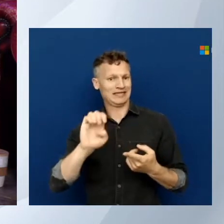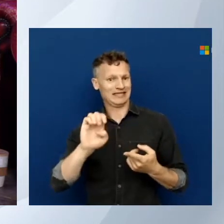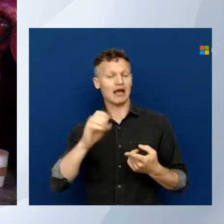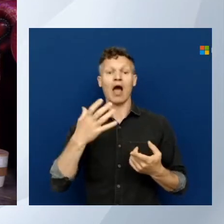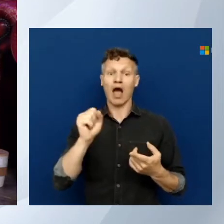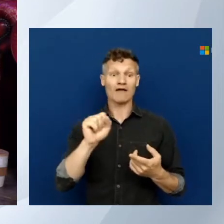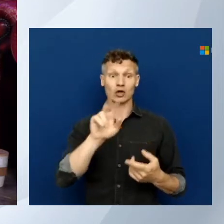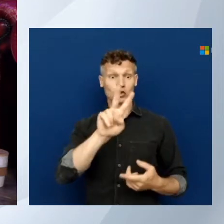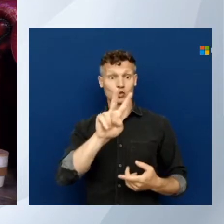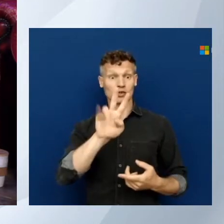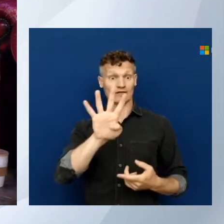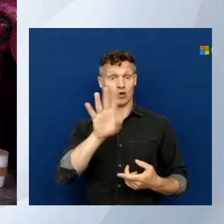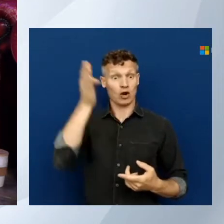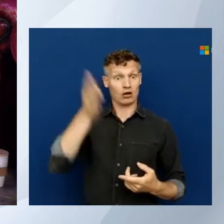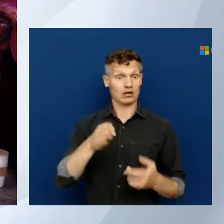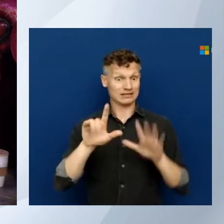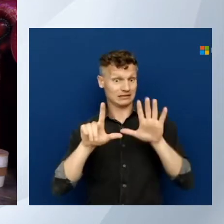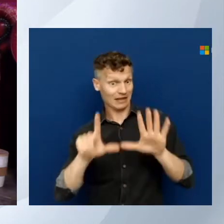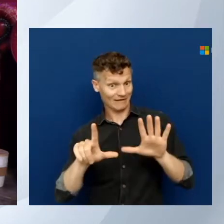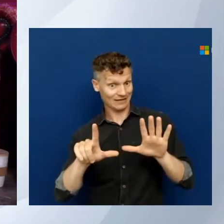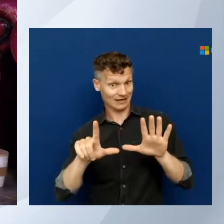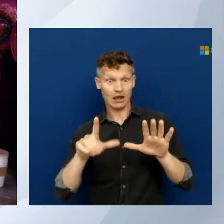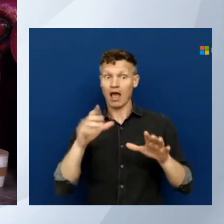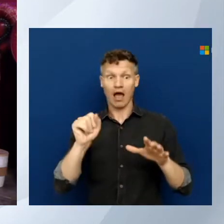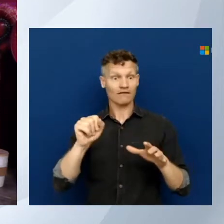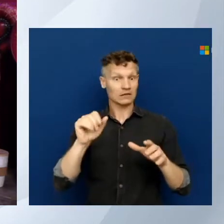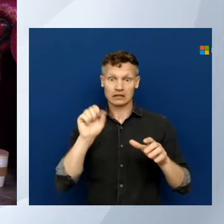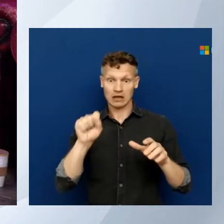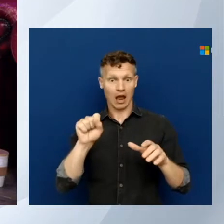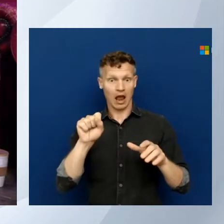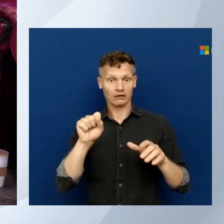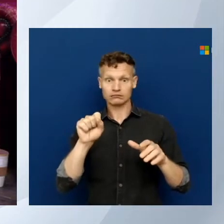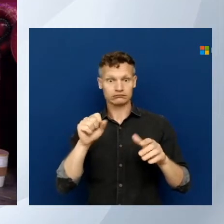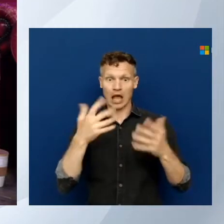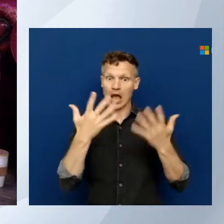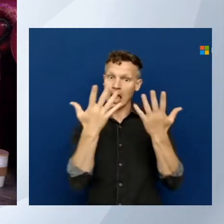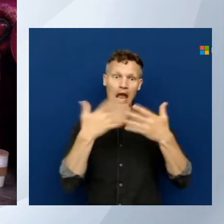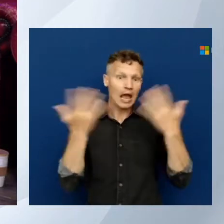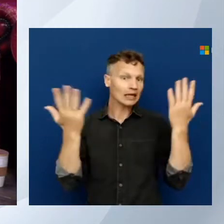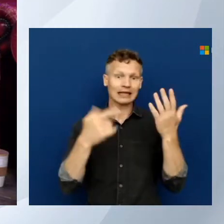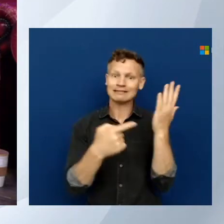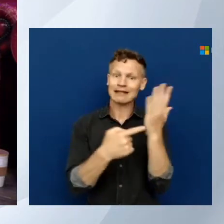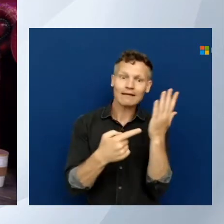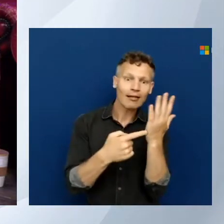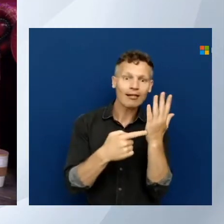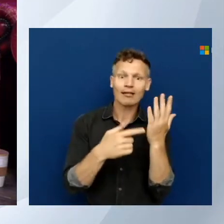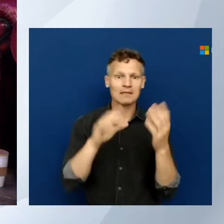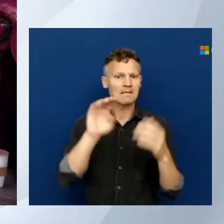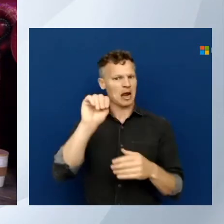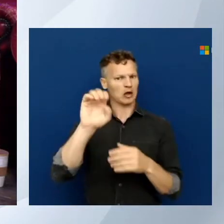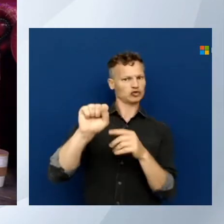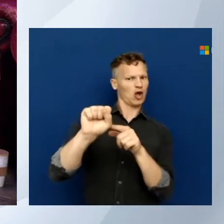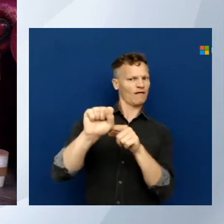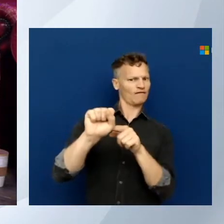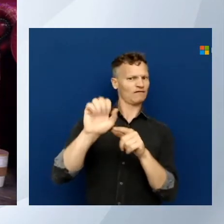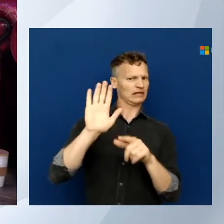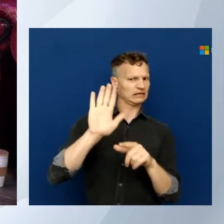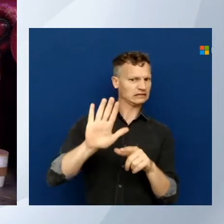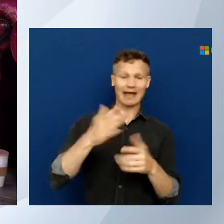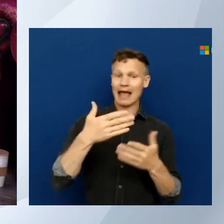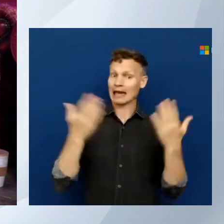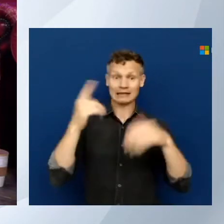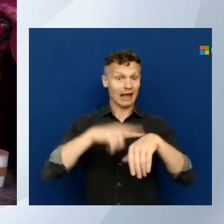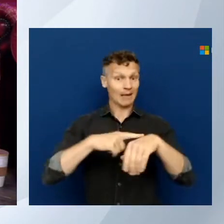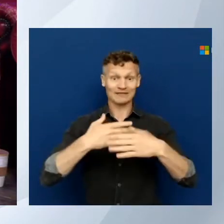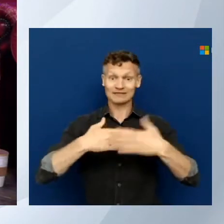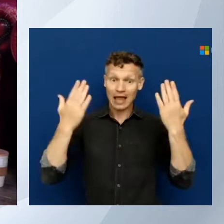thing, where you can get your technical content from. So you can check in there any time of the day and watch wonderful videos that have